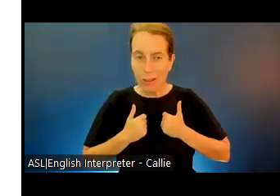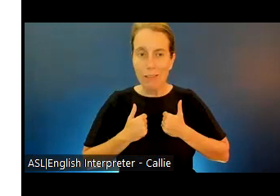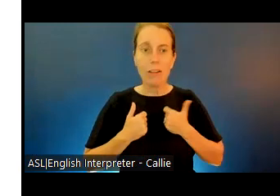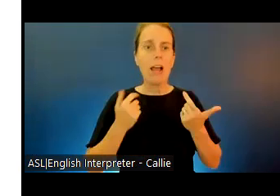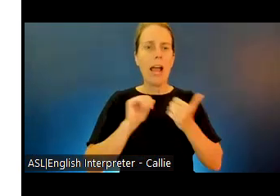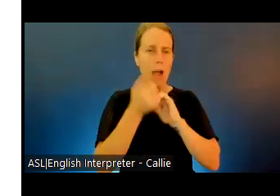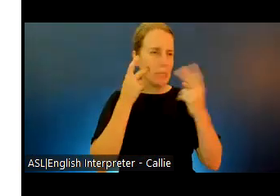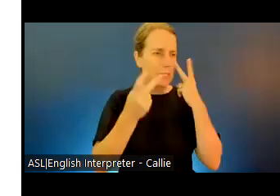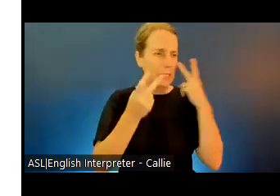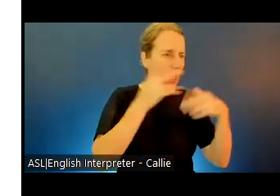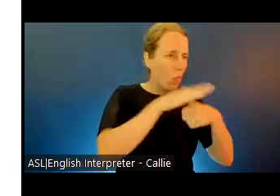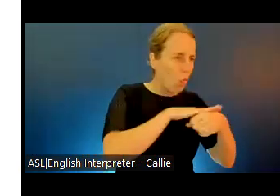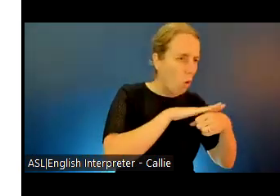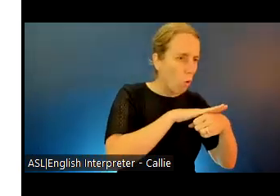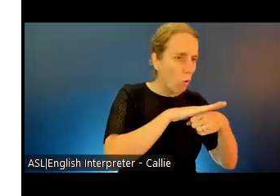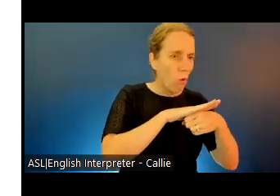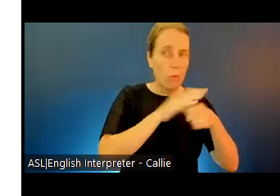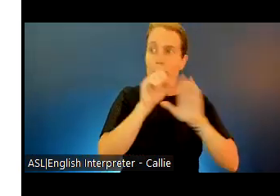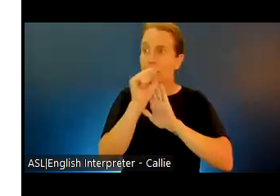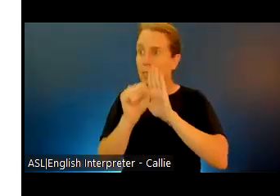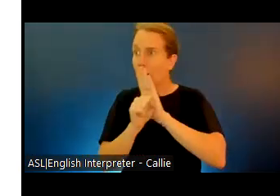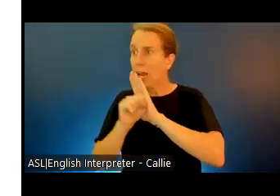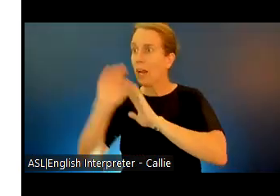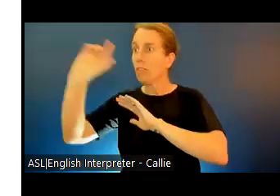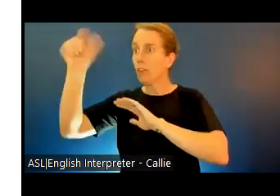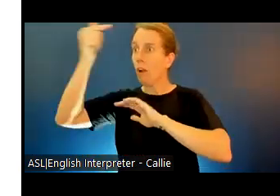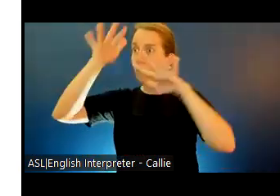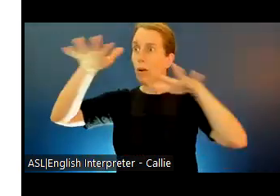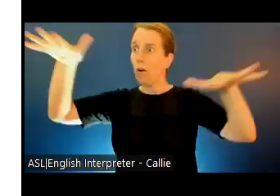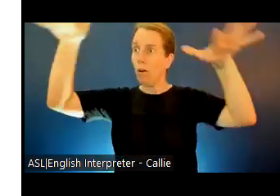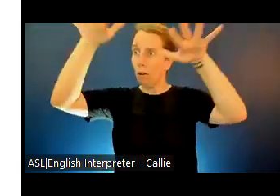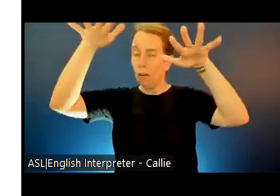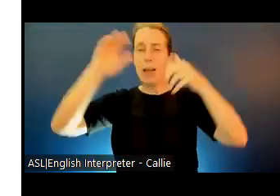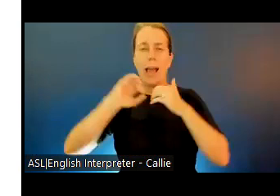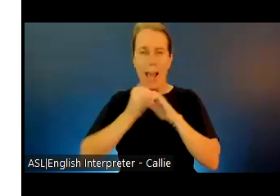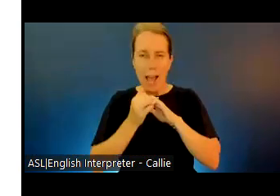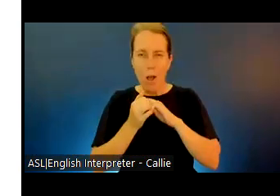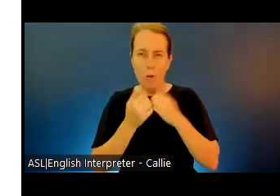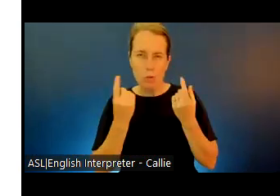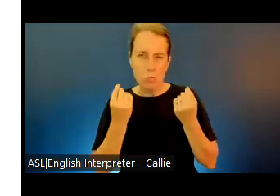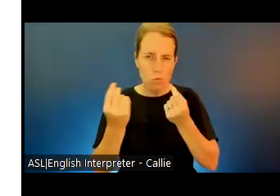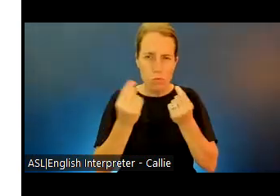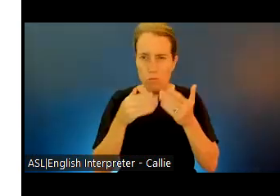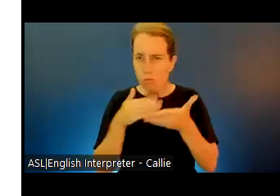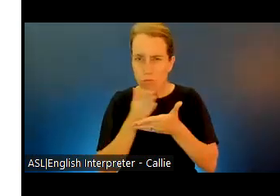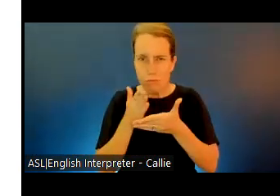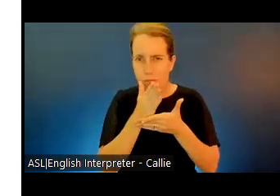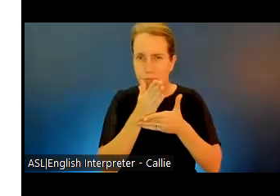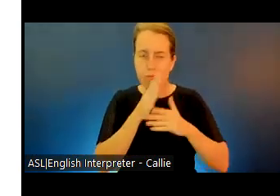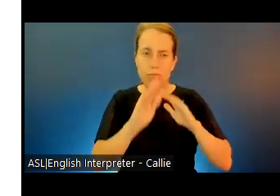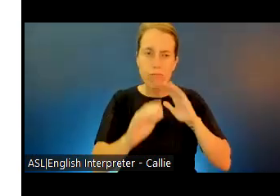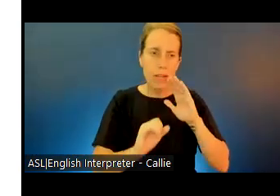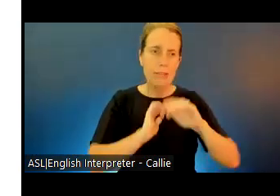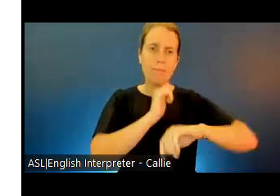the federal level, and having real people and real stories sharing how they've gone about making policy changes so that